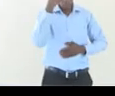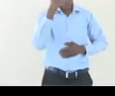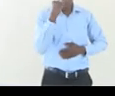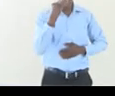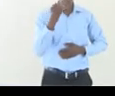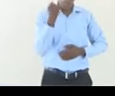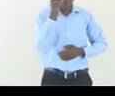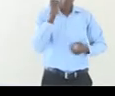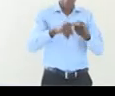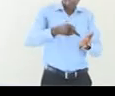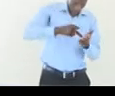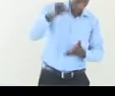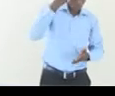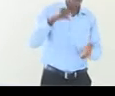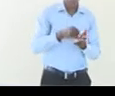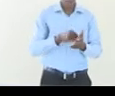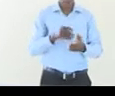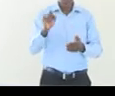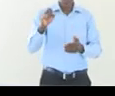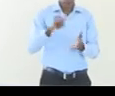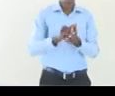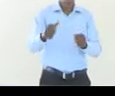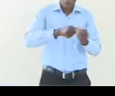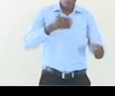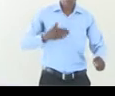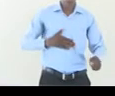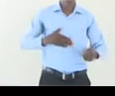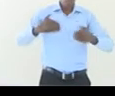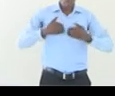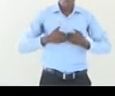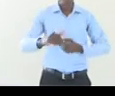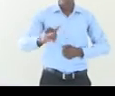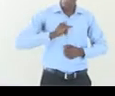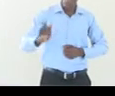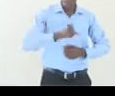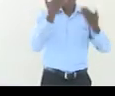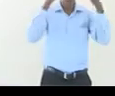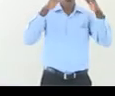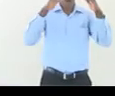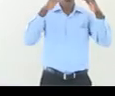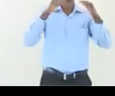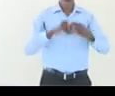supposed to pay for it so that everybody has, so that you have the same standard.